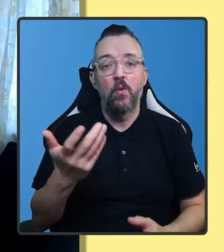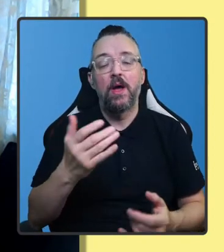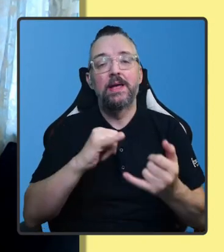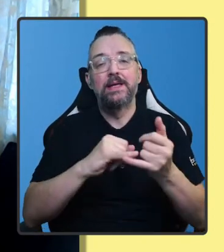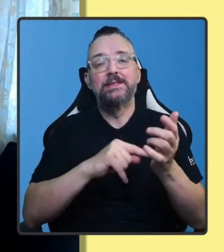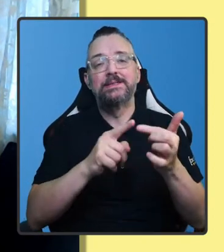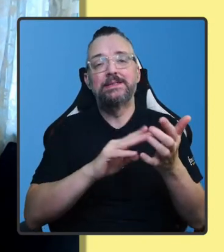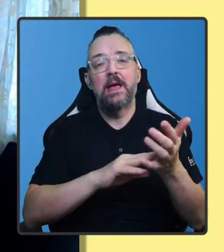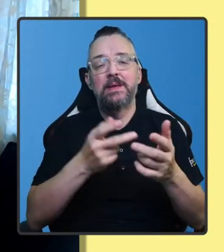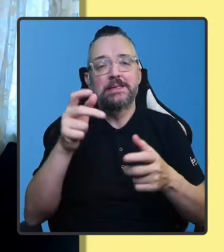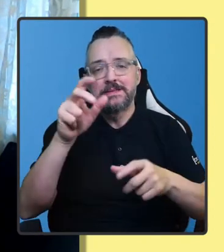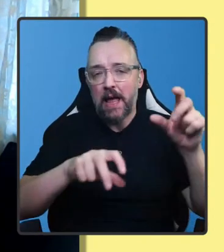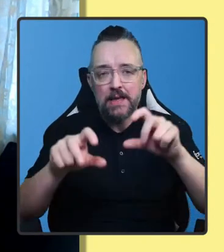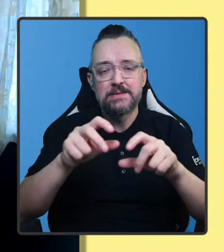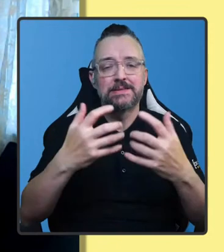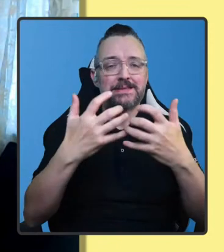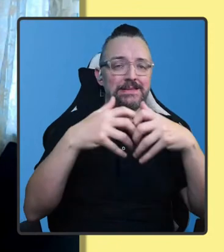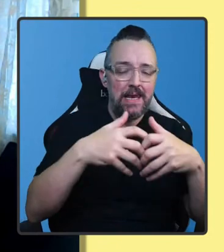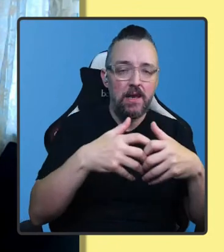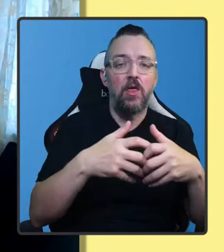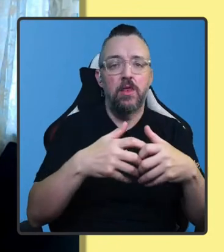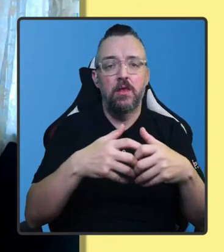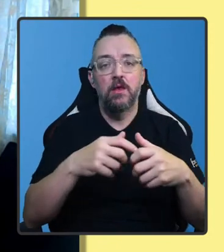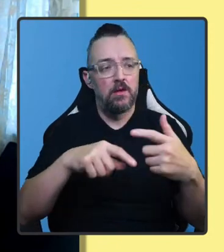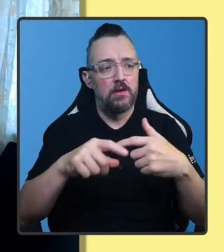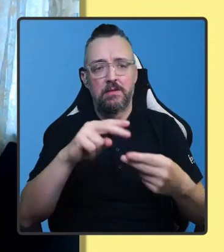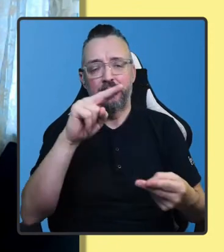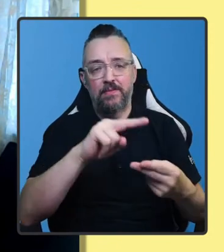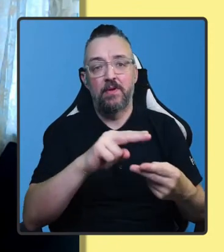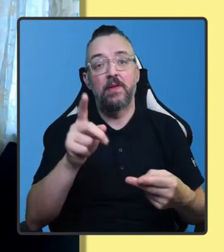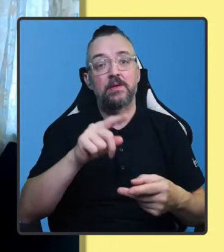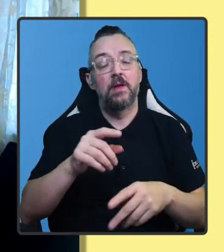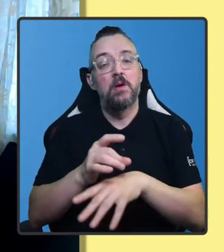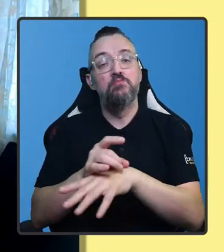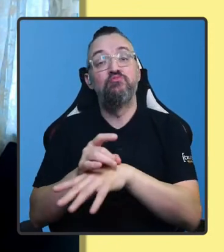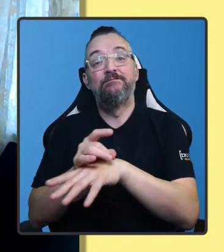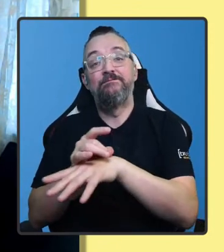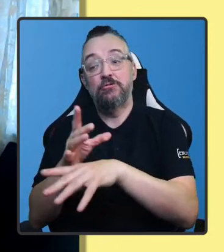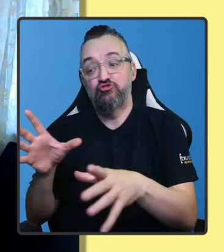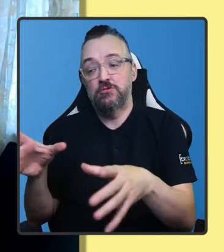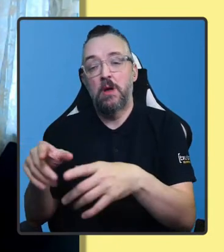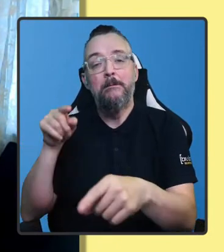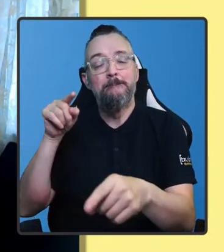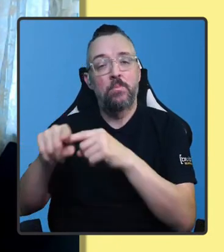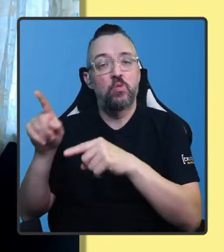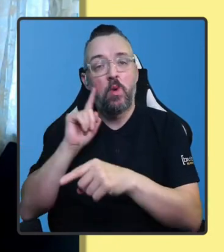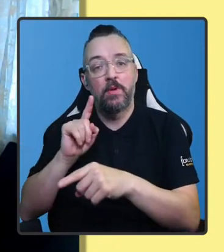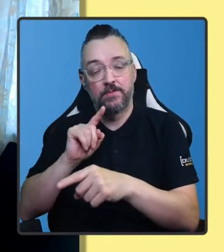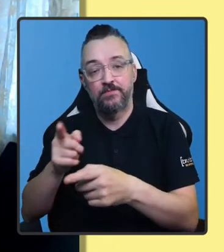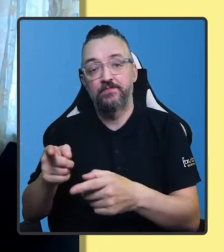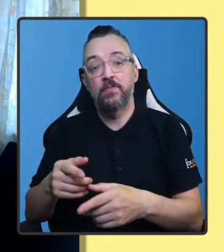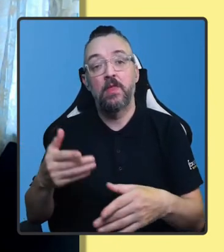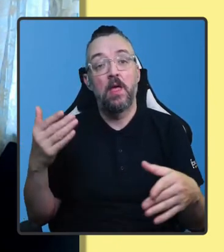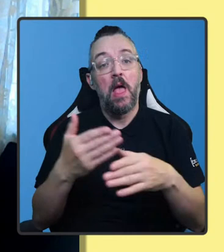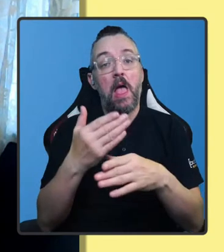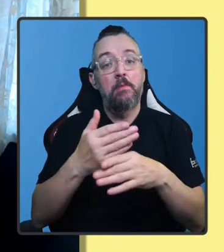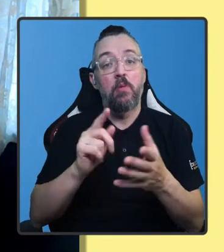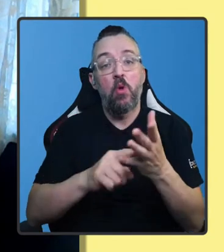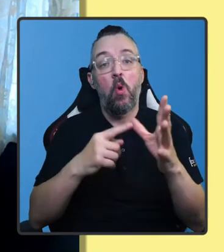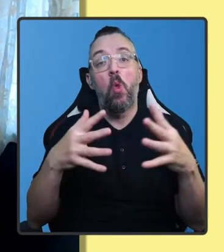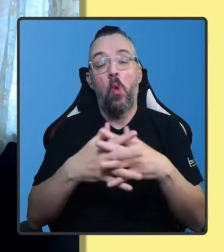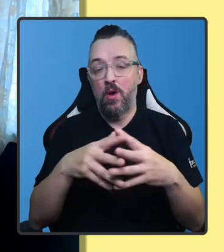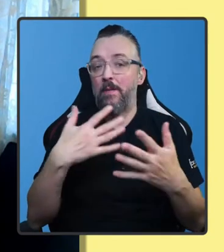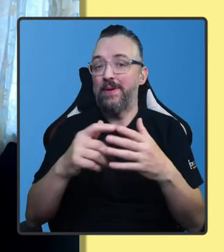have more job security than professions that are majority women. Employment laws have changed and society has